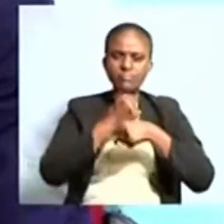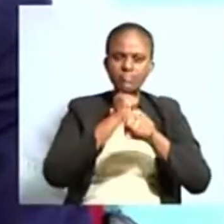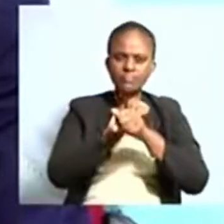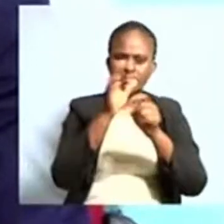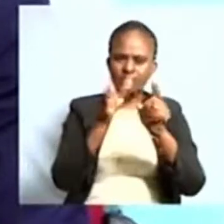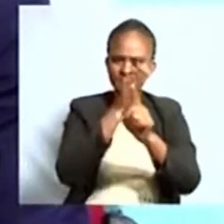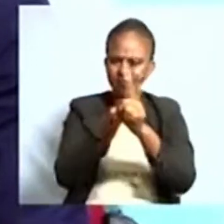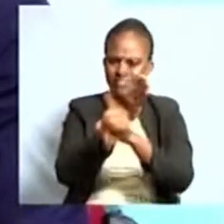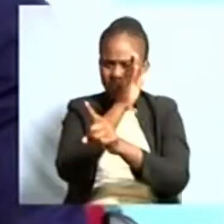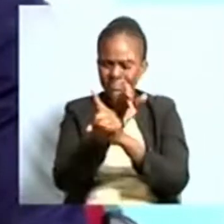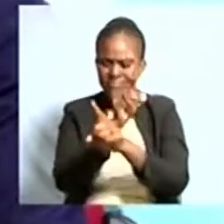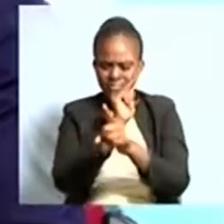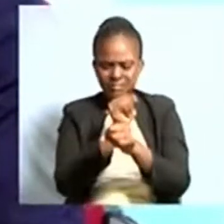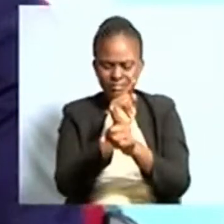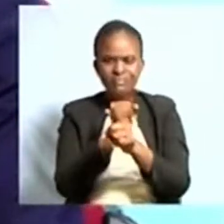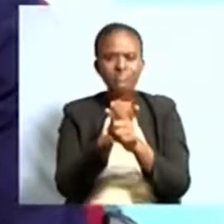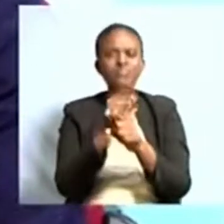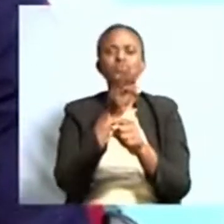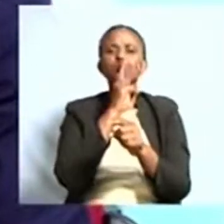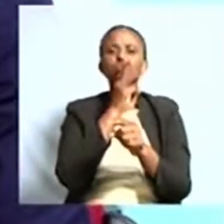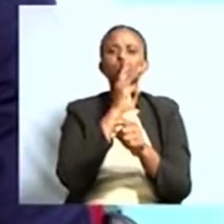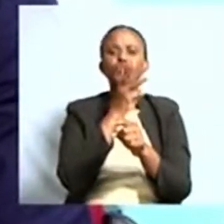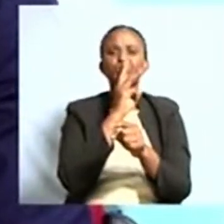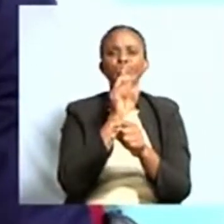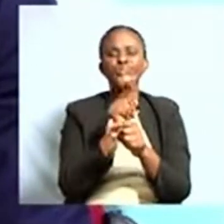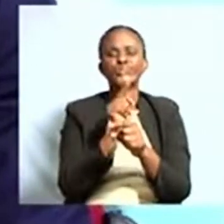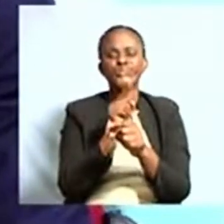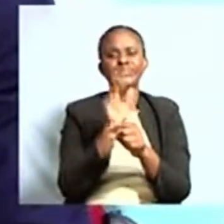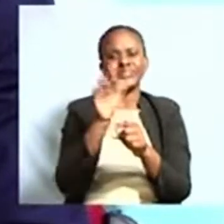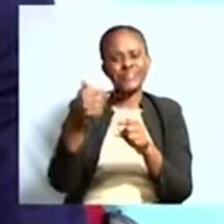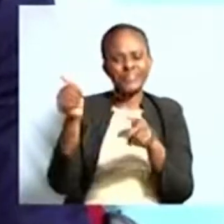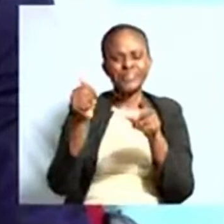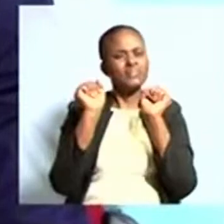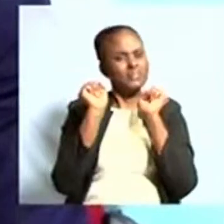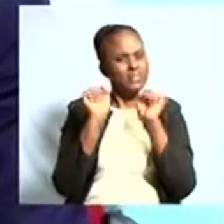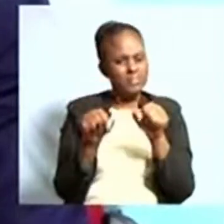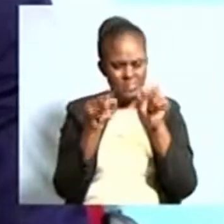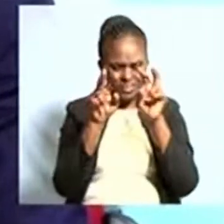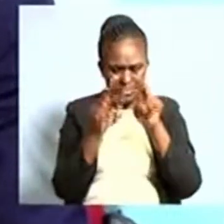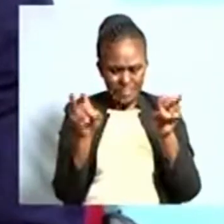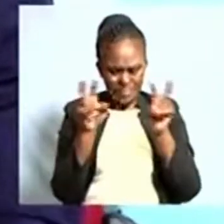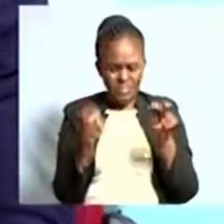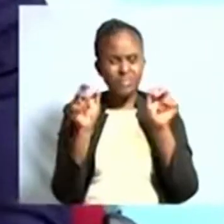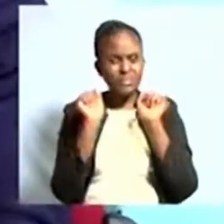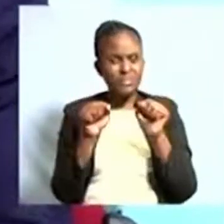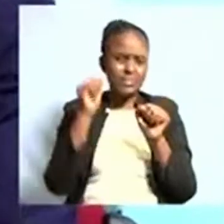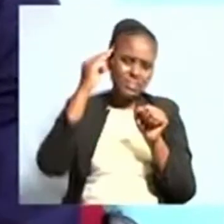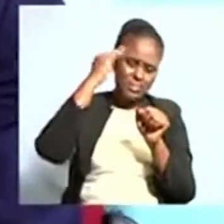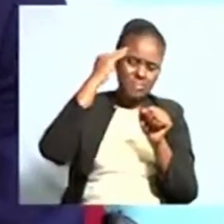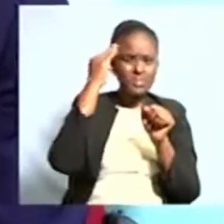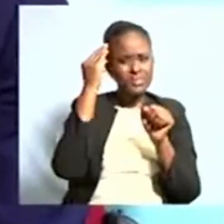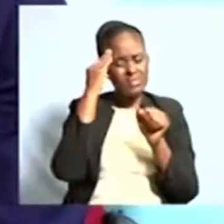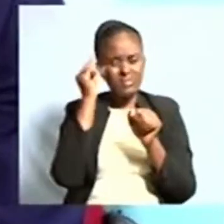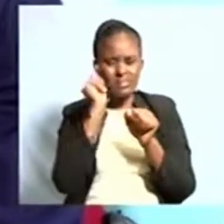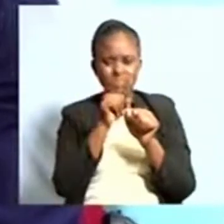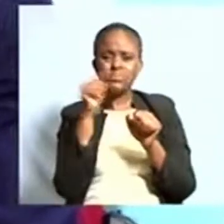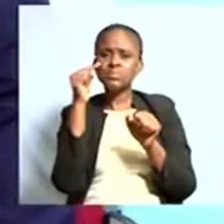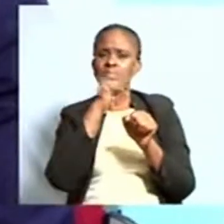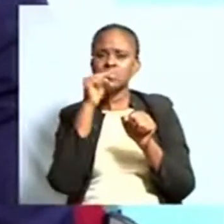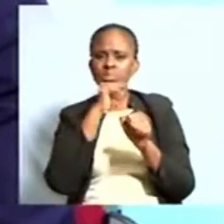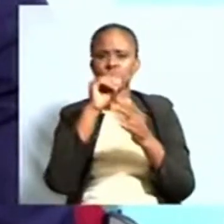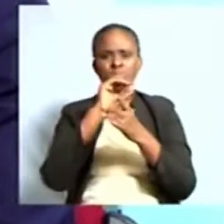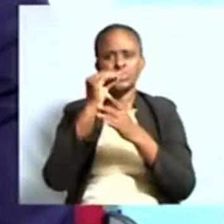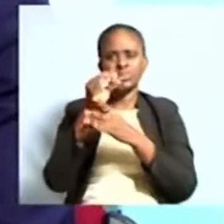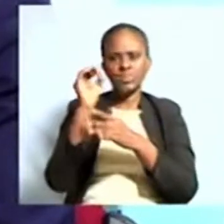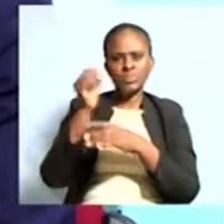reference to this Water. as a liquid, as water. Are you able to verify to ascertain whether this is counterfeit or it's an